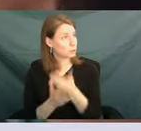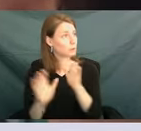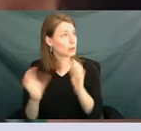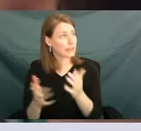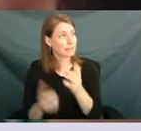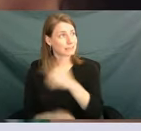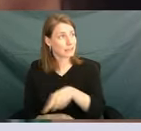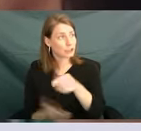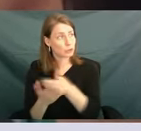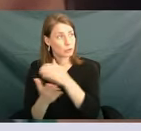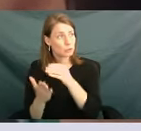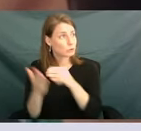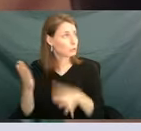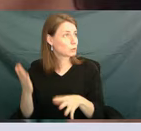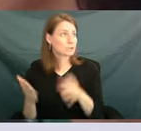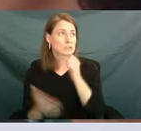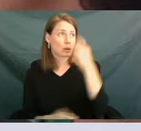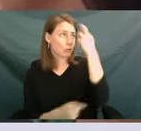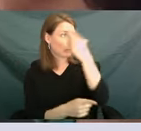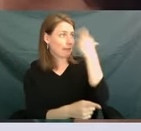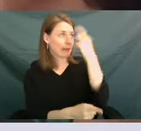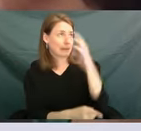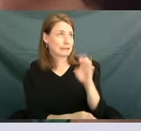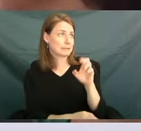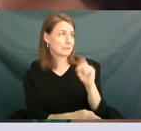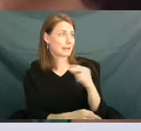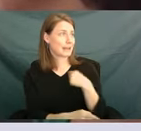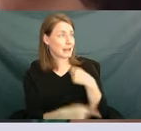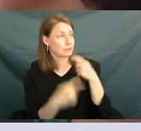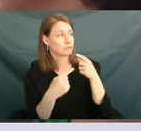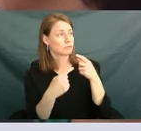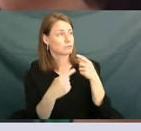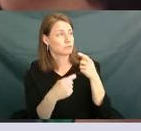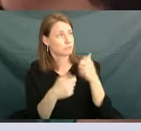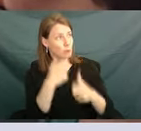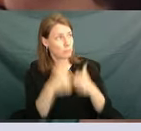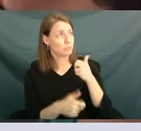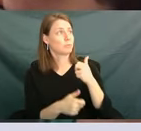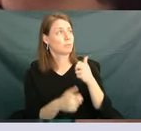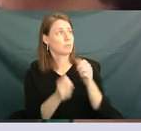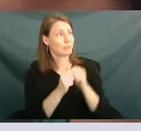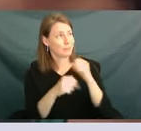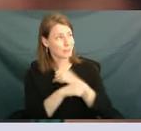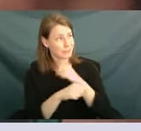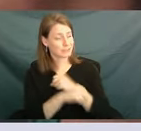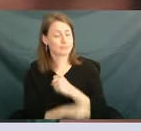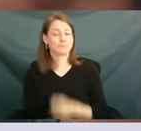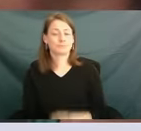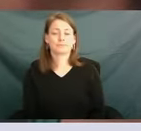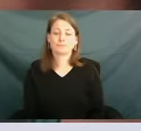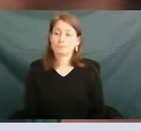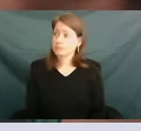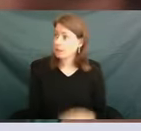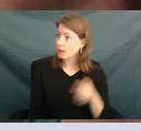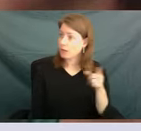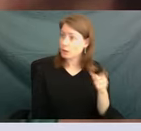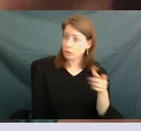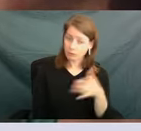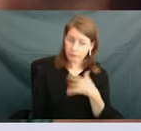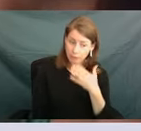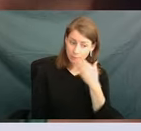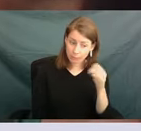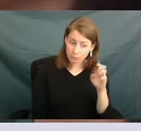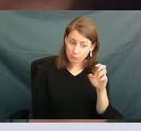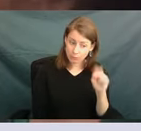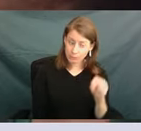do you feel about being in a class with different children now? I feel fine, really. It's okay? Yeah. Right, okay. Do we think that some